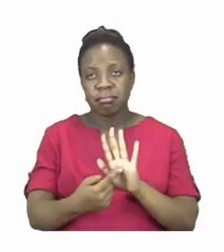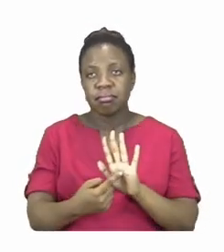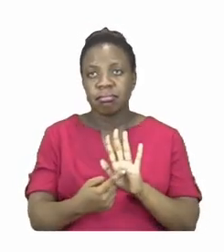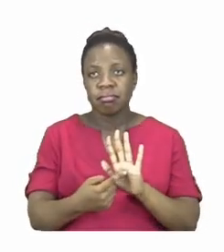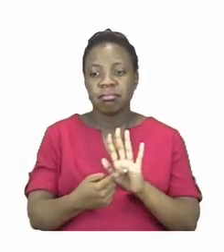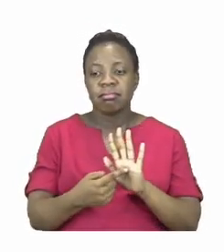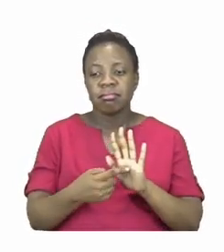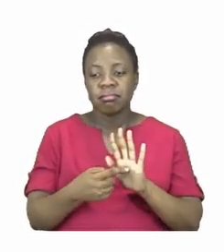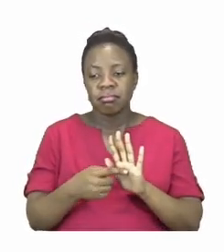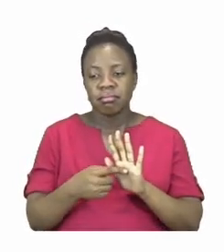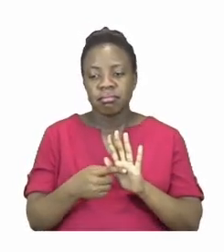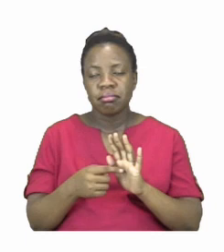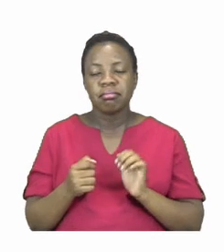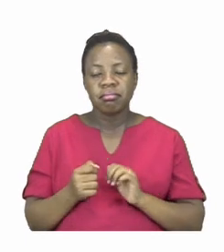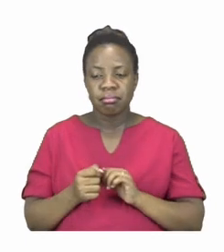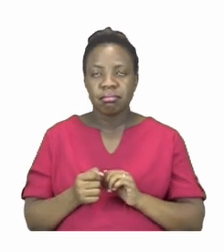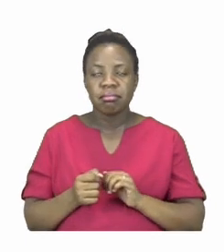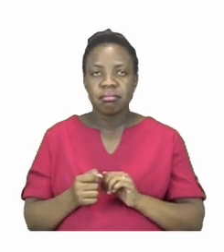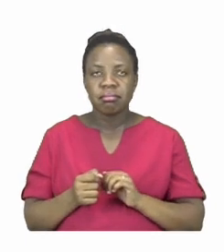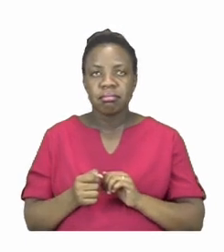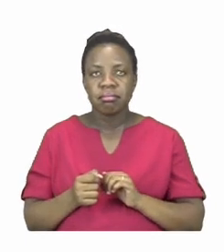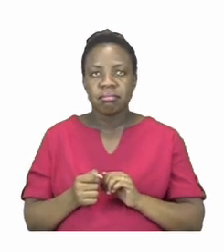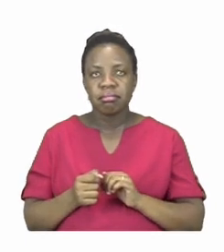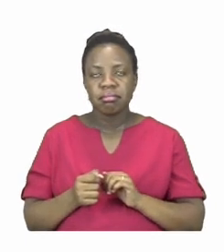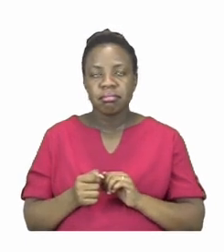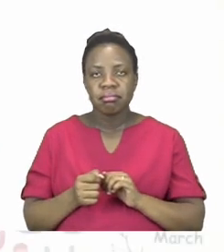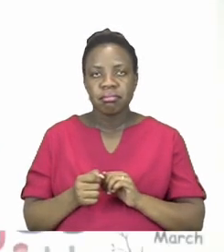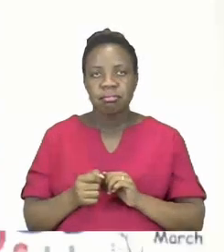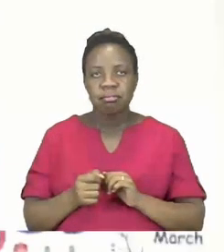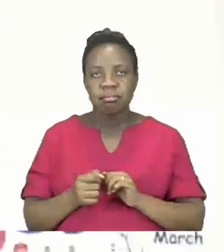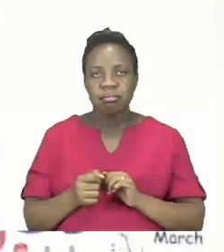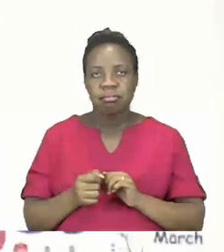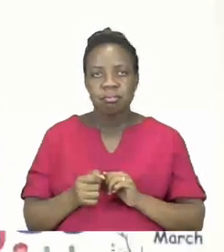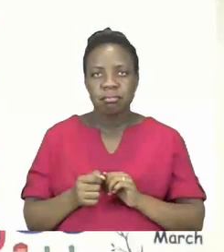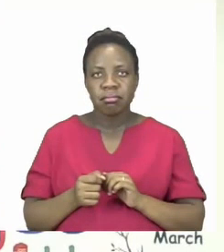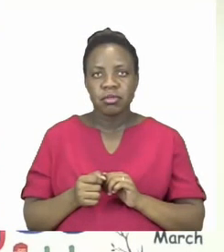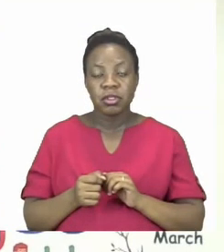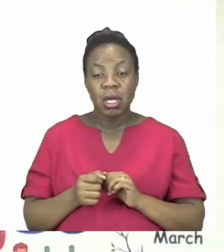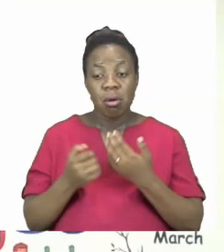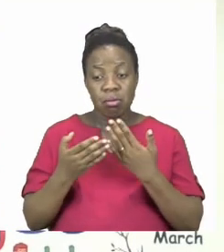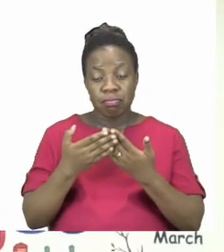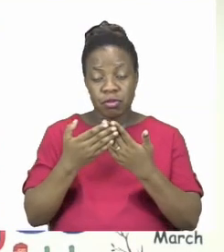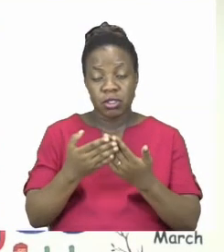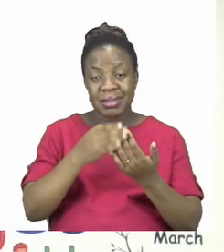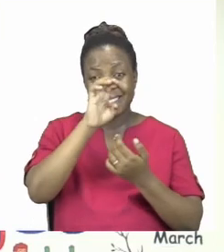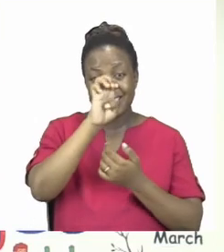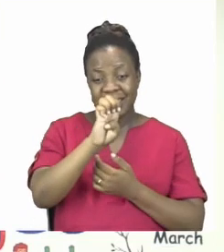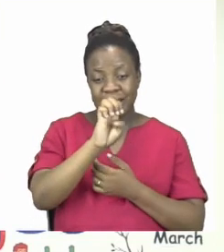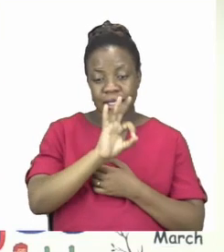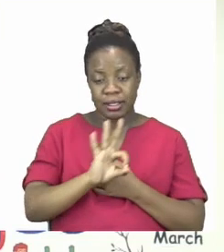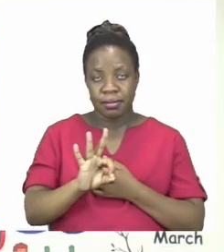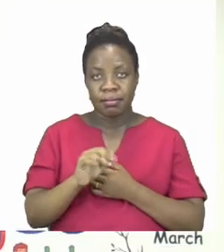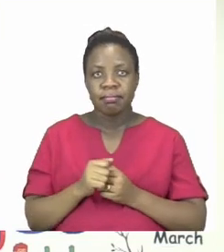of hard. Now on the board, I am going to do E and H for you. The first thing we